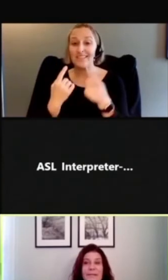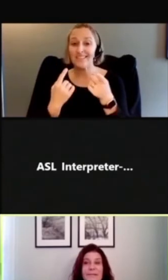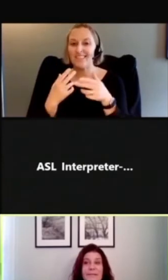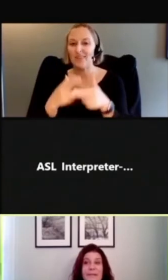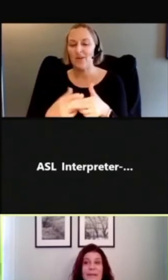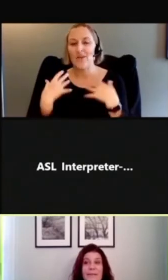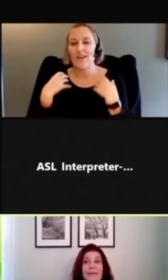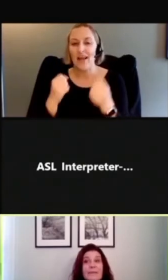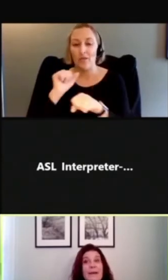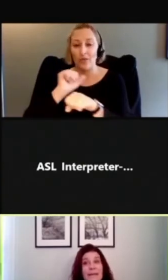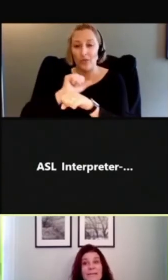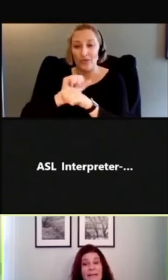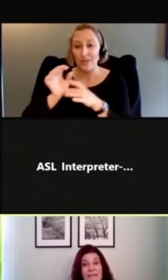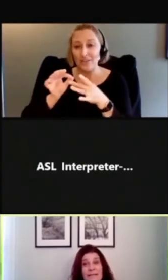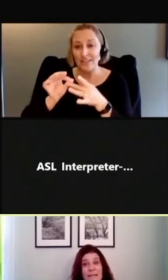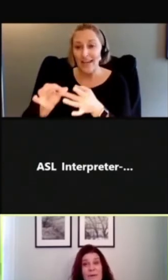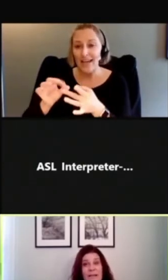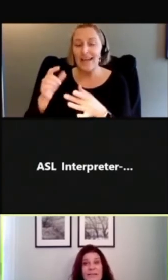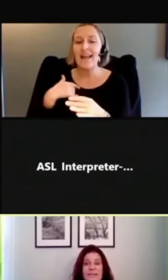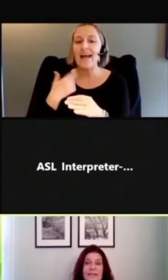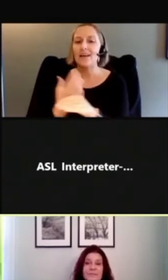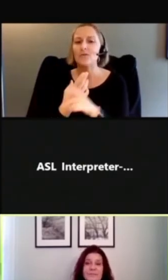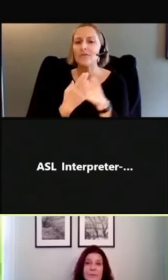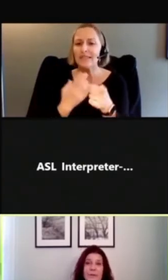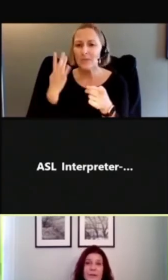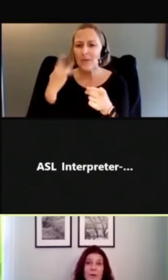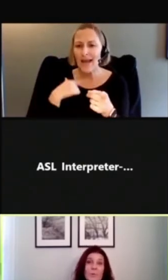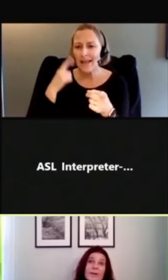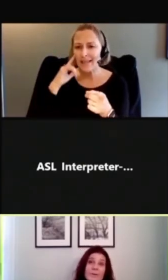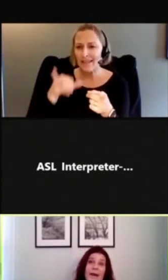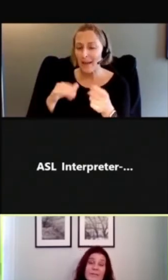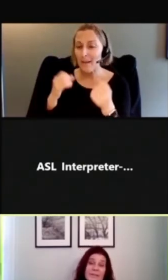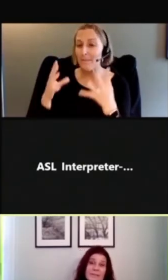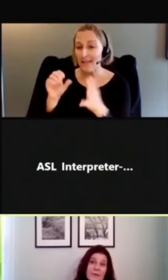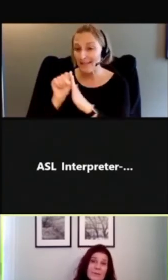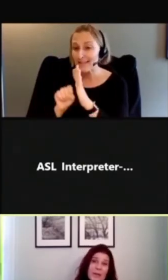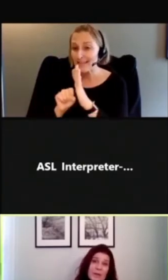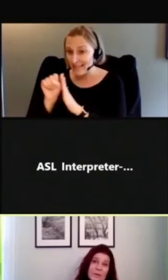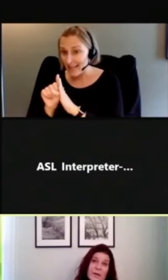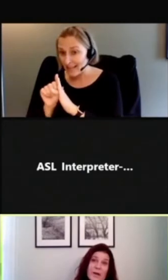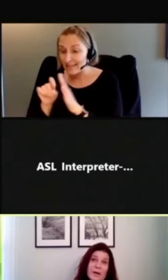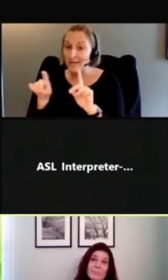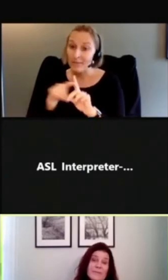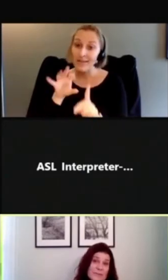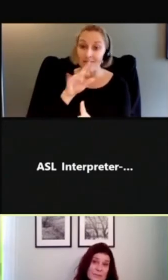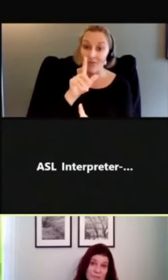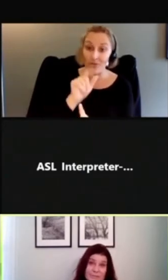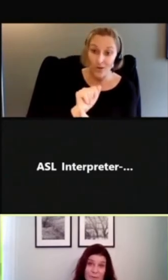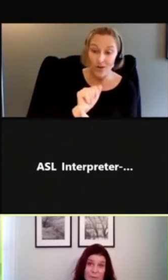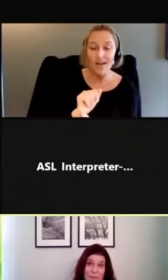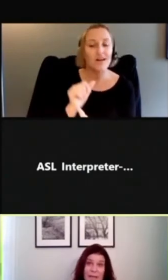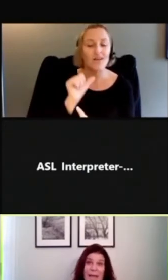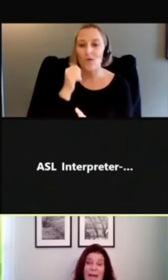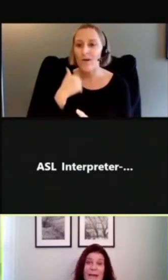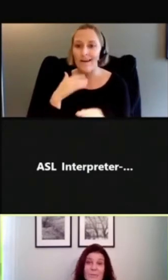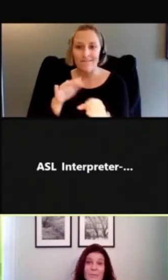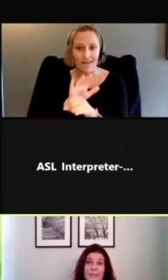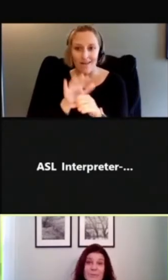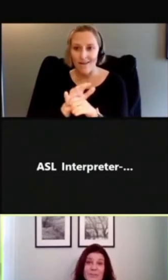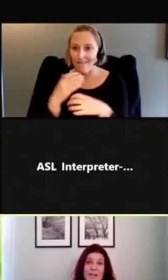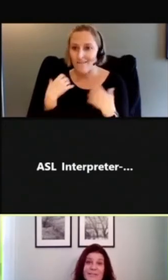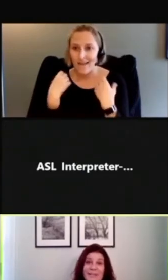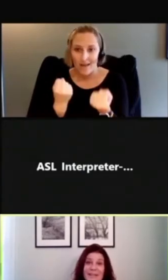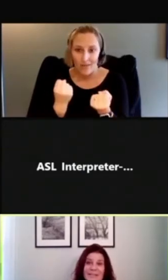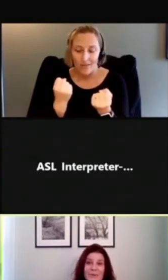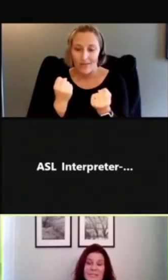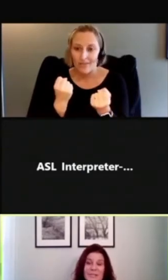out because I think in many states, as well as the state of Florida, we don't have enough healthcare professionals in Florida. And we're